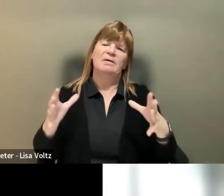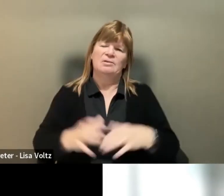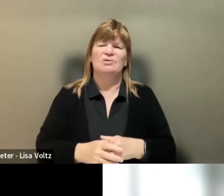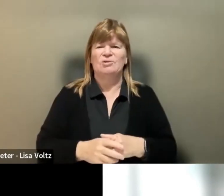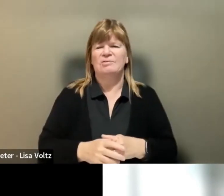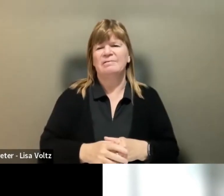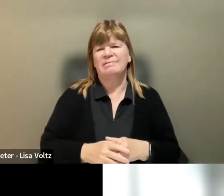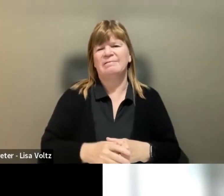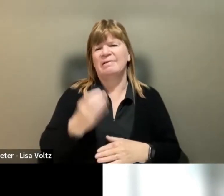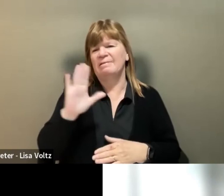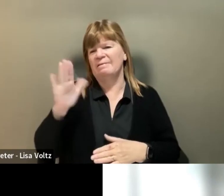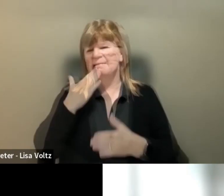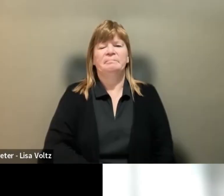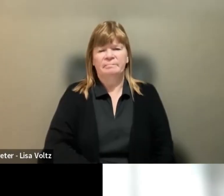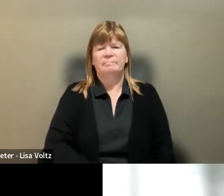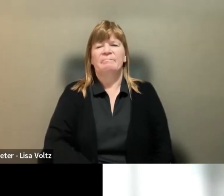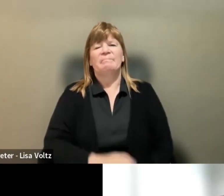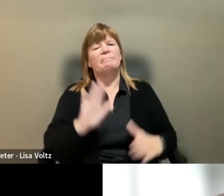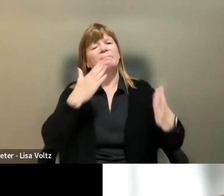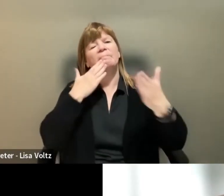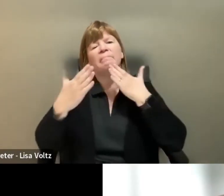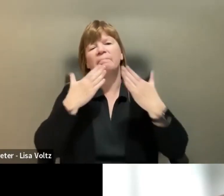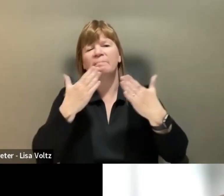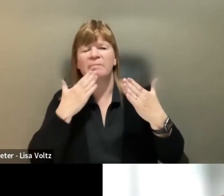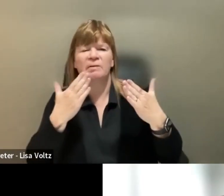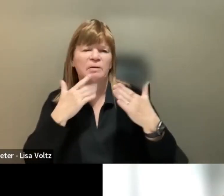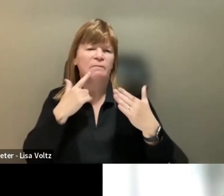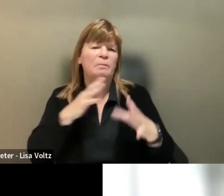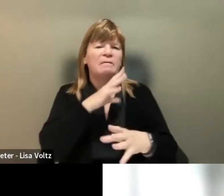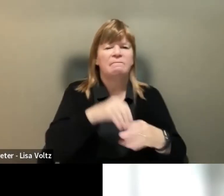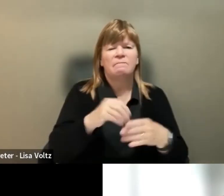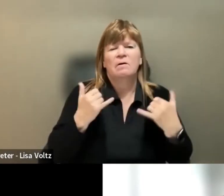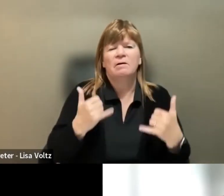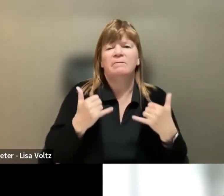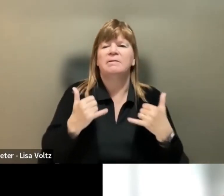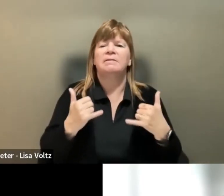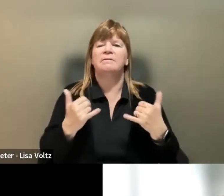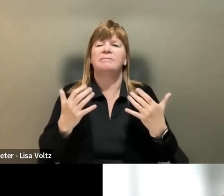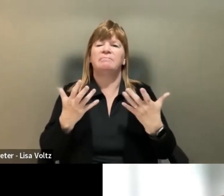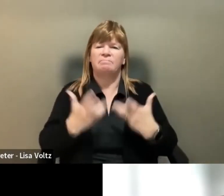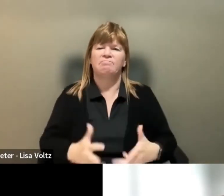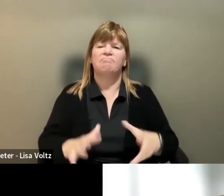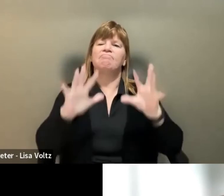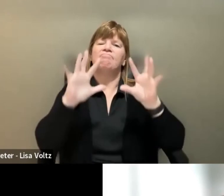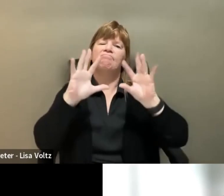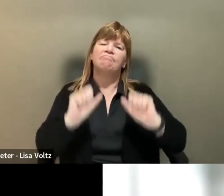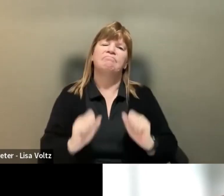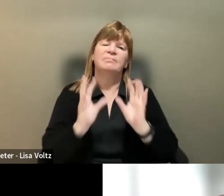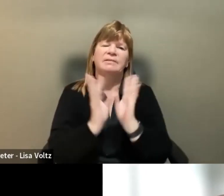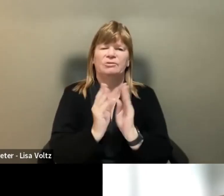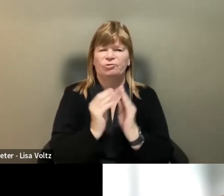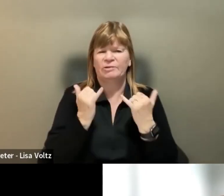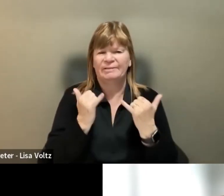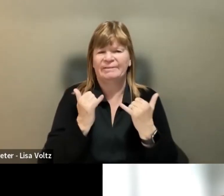handling our webinar logistics. So thank you everybody for joining us today. And at this time, we will end the session. And I